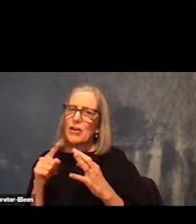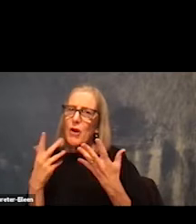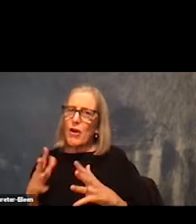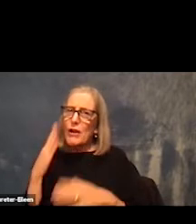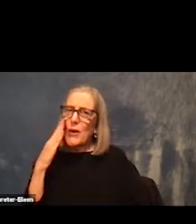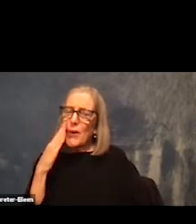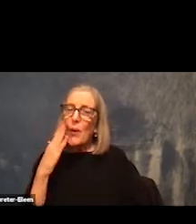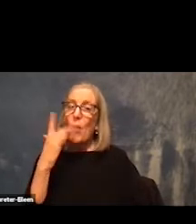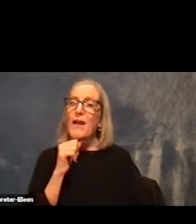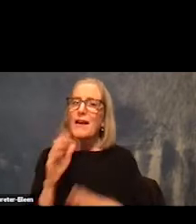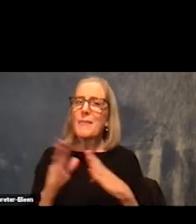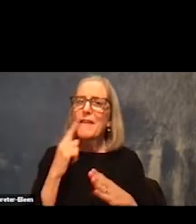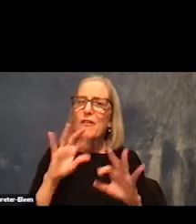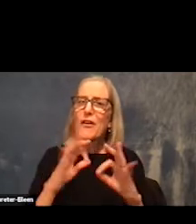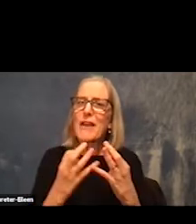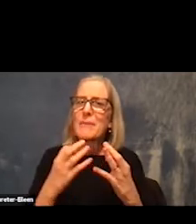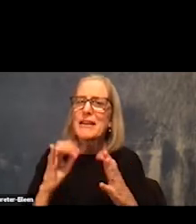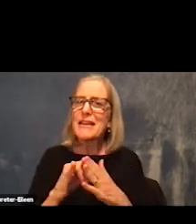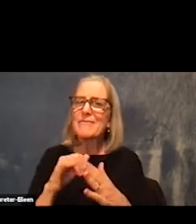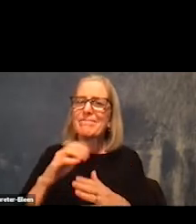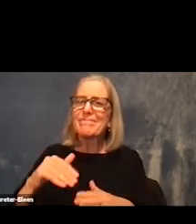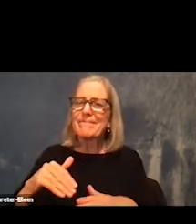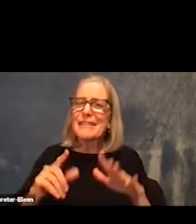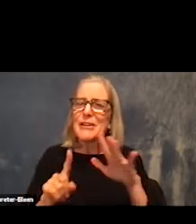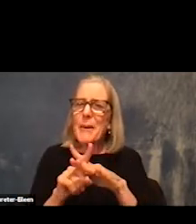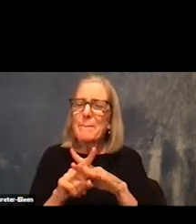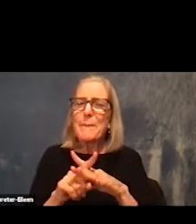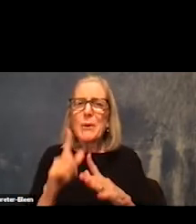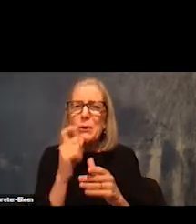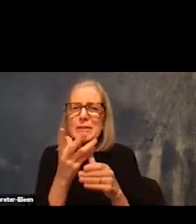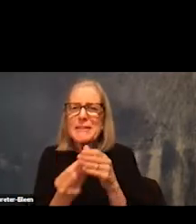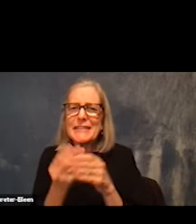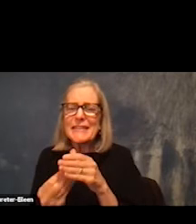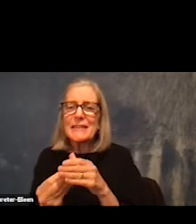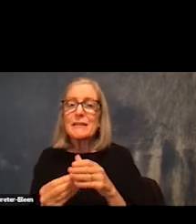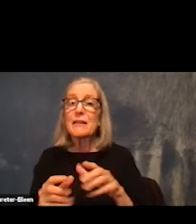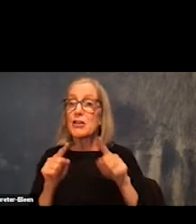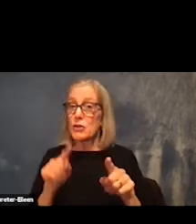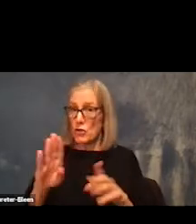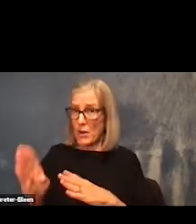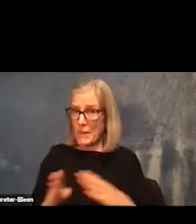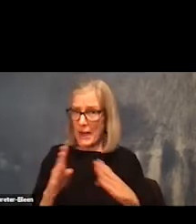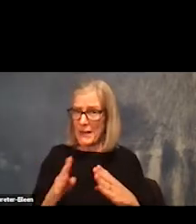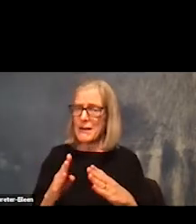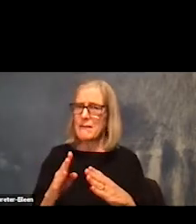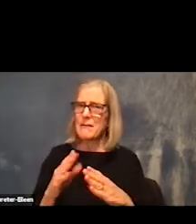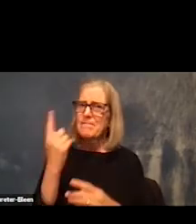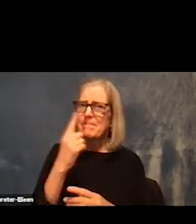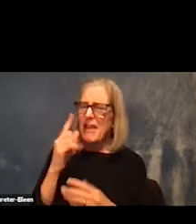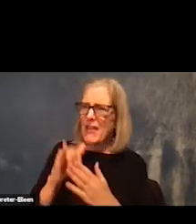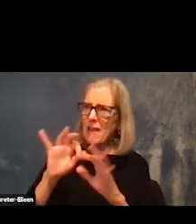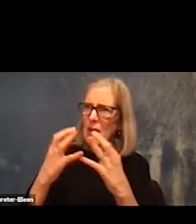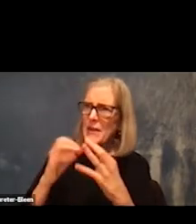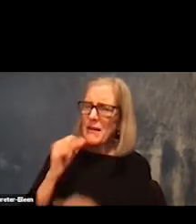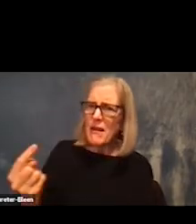up? Who are the ones that are missing? When you're planning, ask yourself, what are the barriers to their engagement?